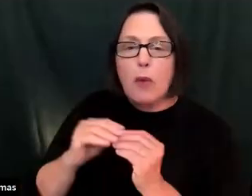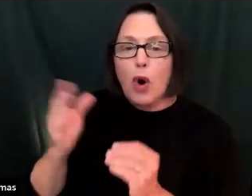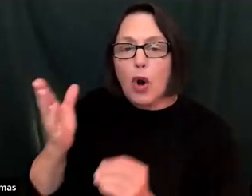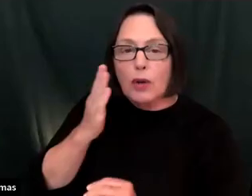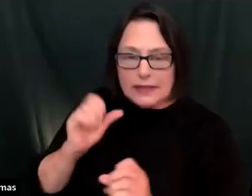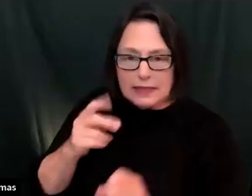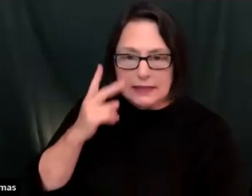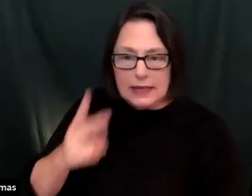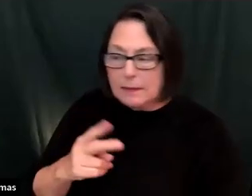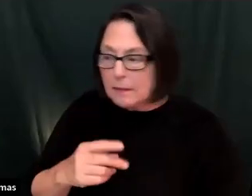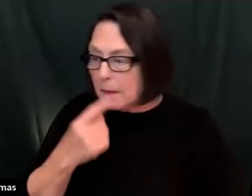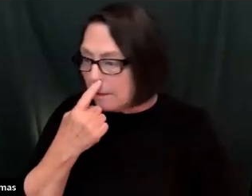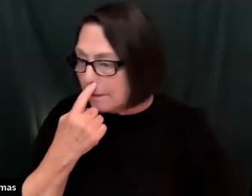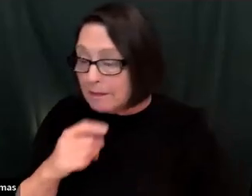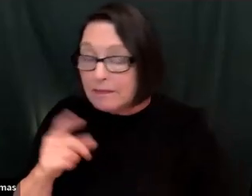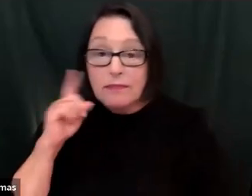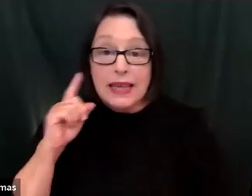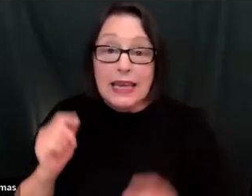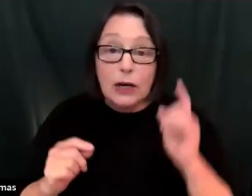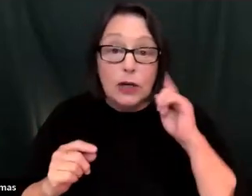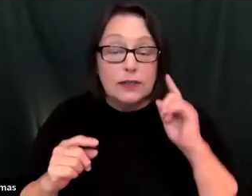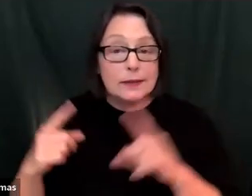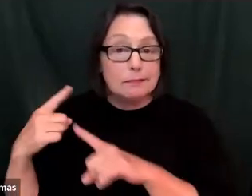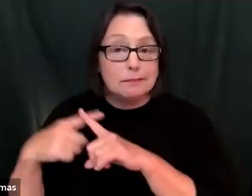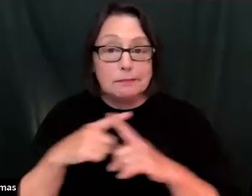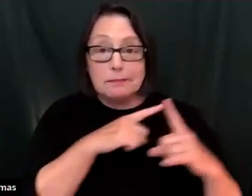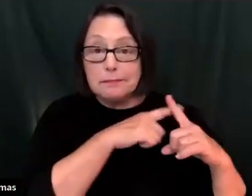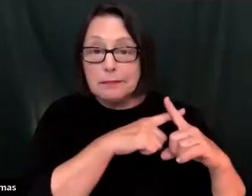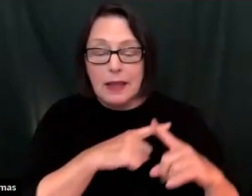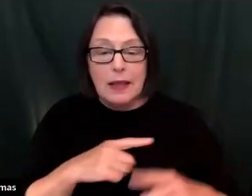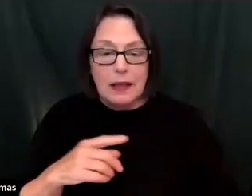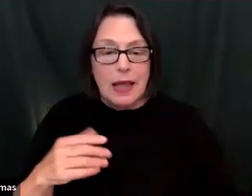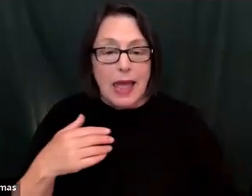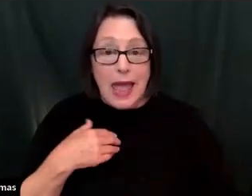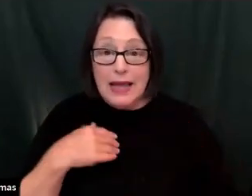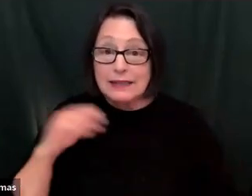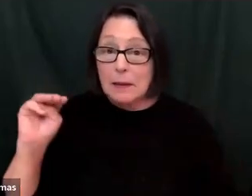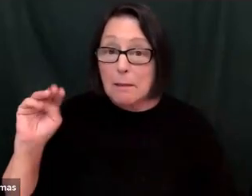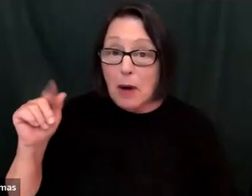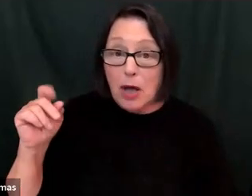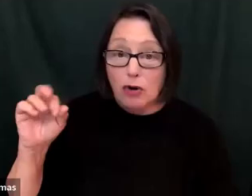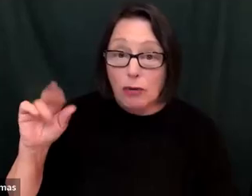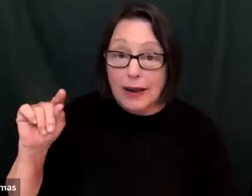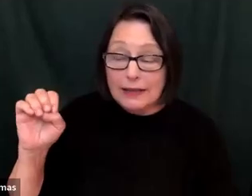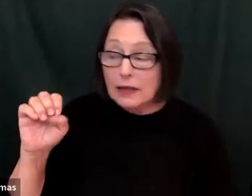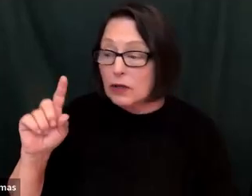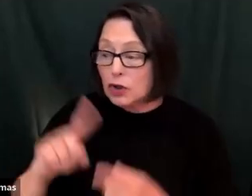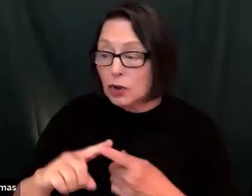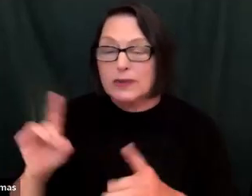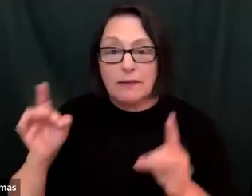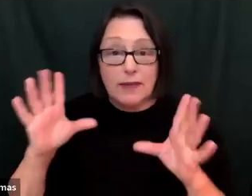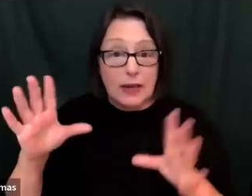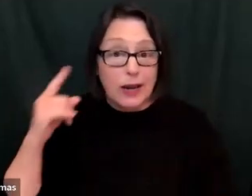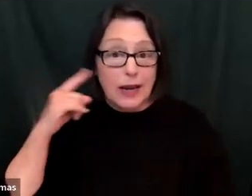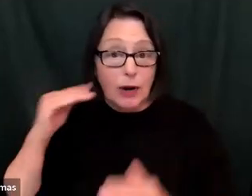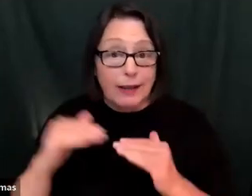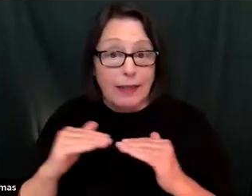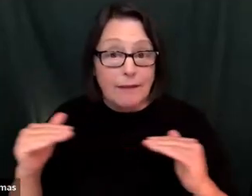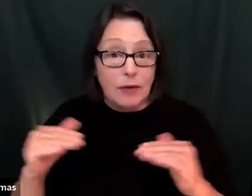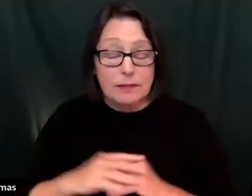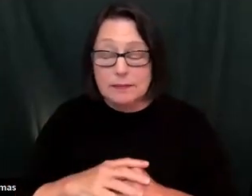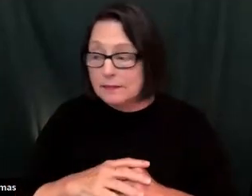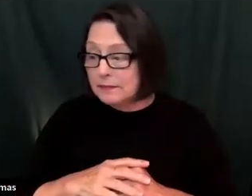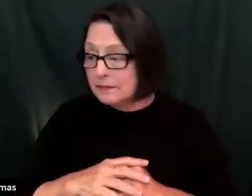His ears have a line through them to note that he has a moderate to severe hearing level. There's